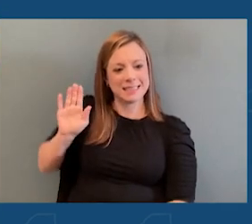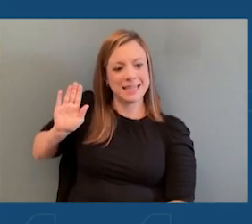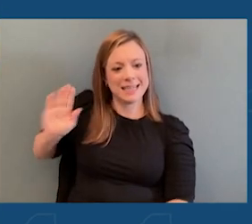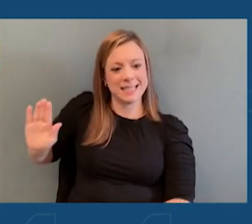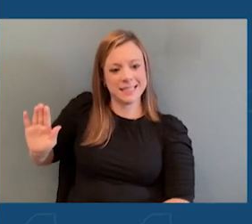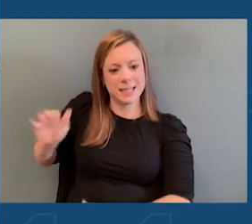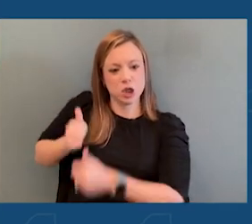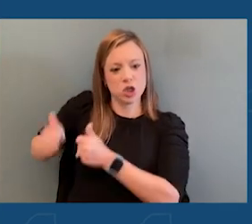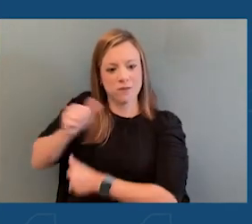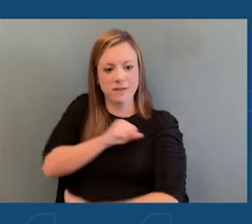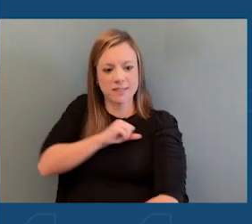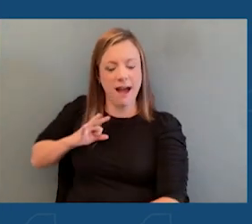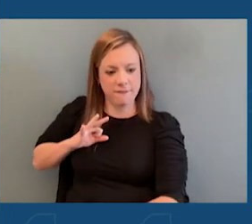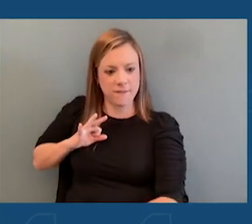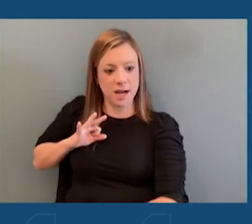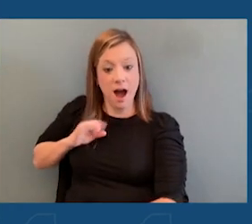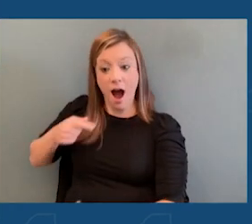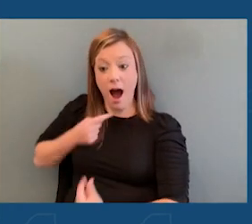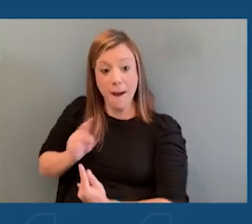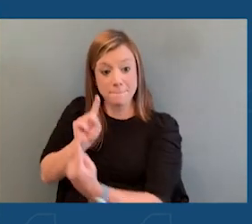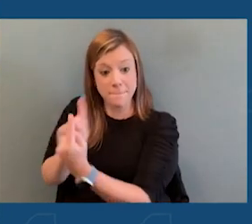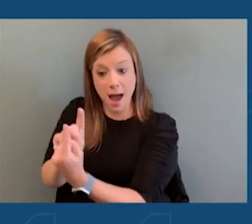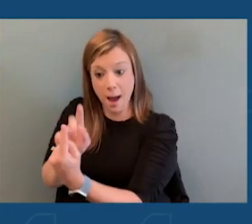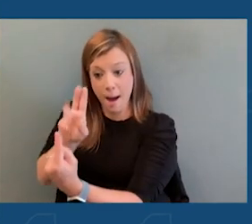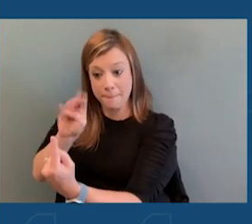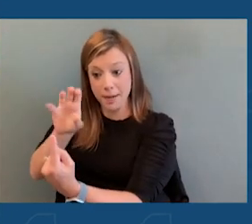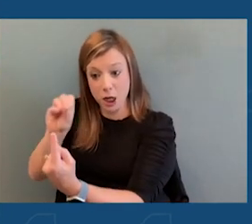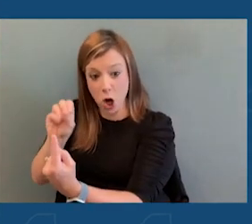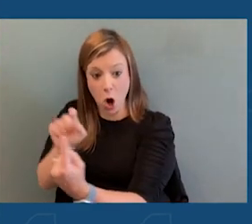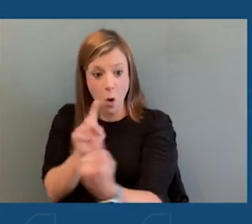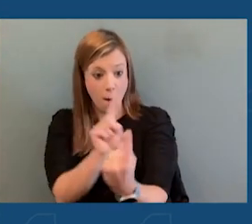Mino and Bob when PTP was literally in an